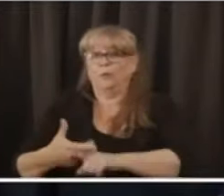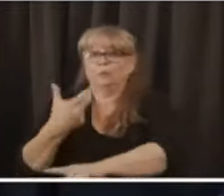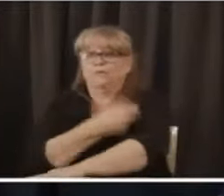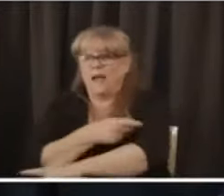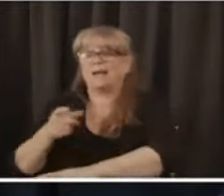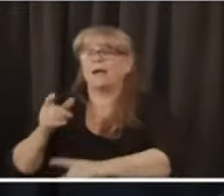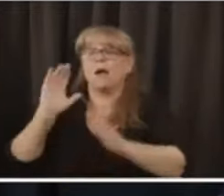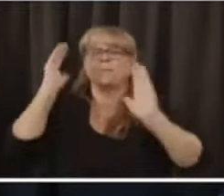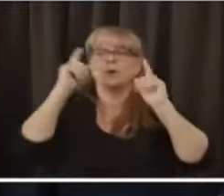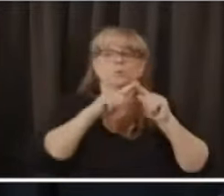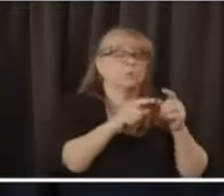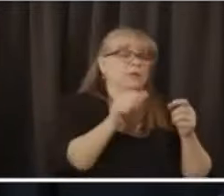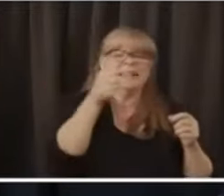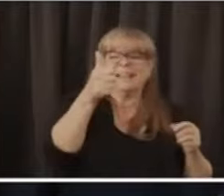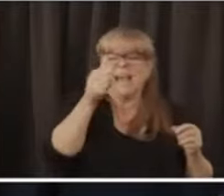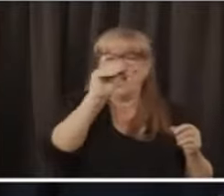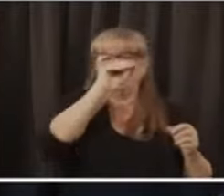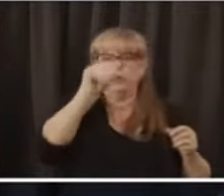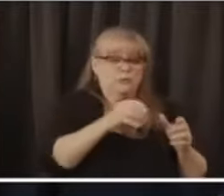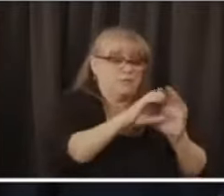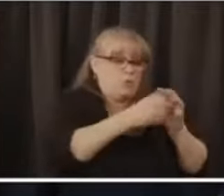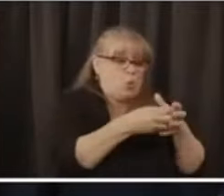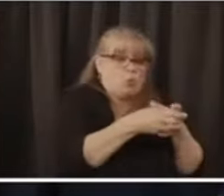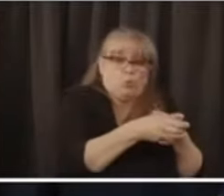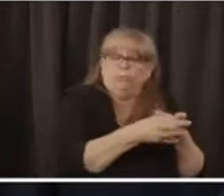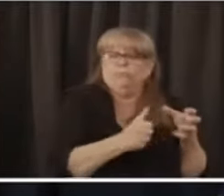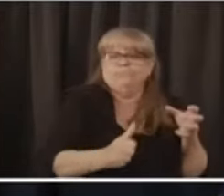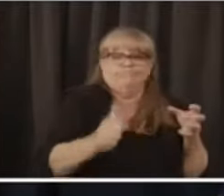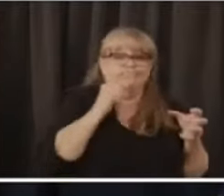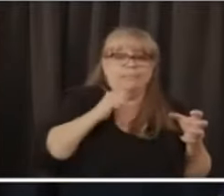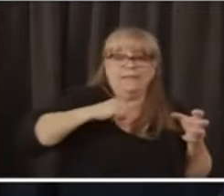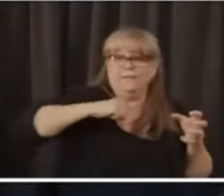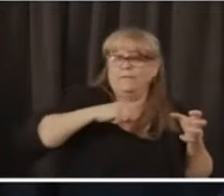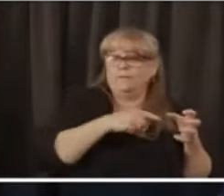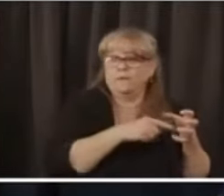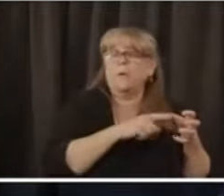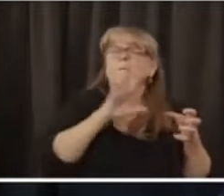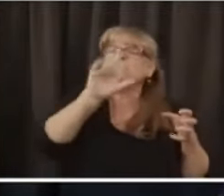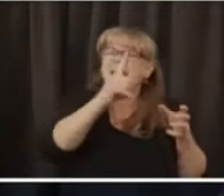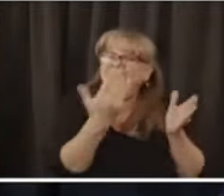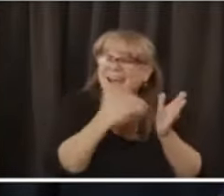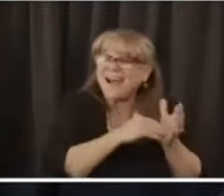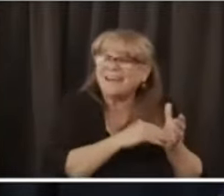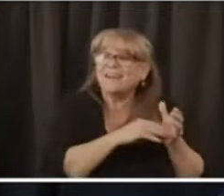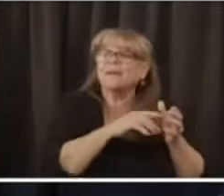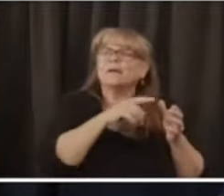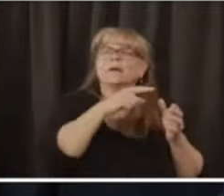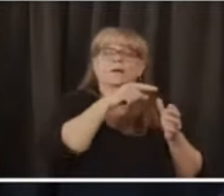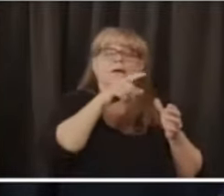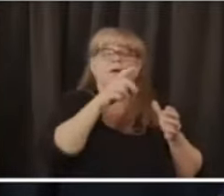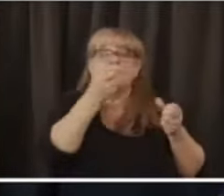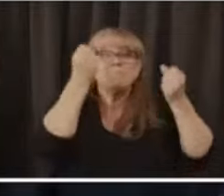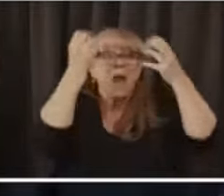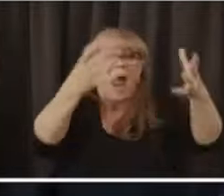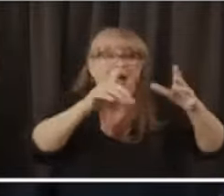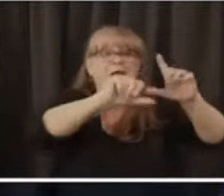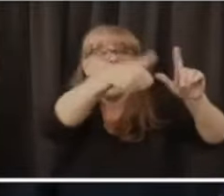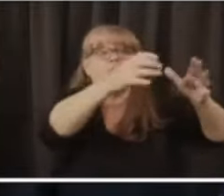percent that's actually resistant to it. But for many of them, it is a matter of hesitancy or laziness to